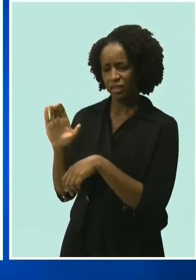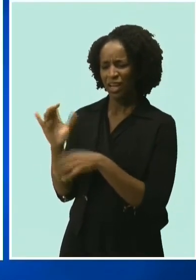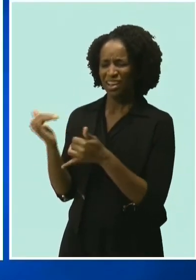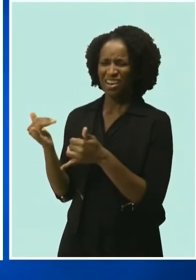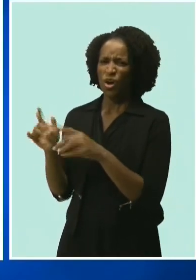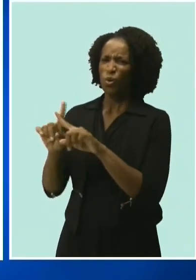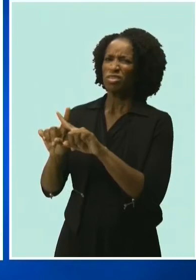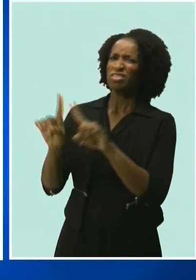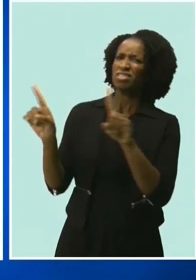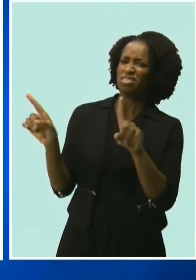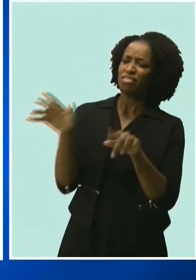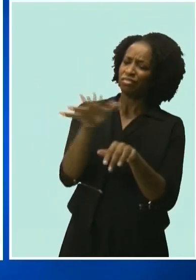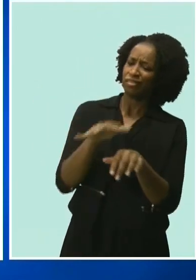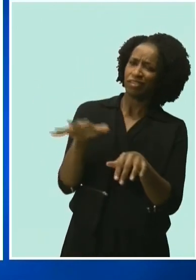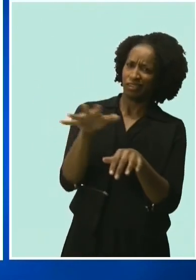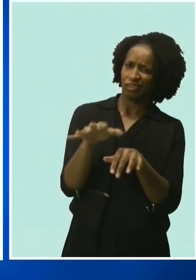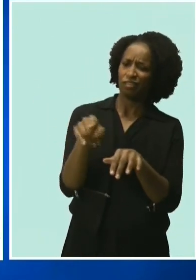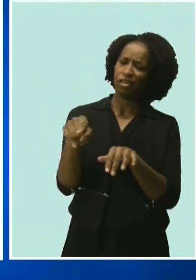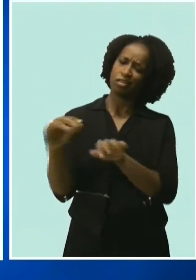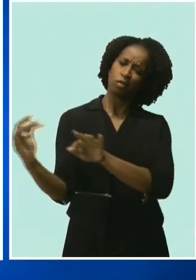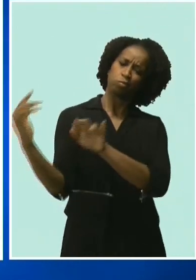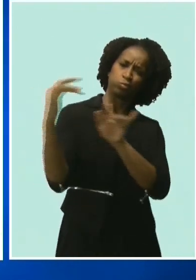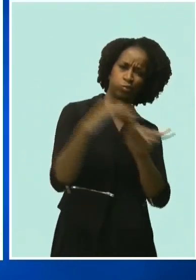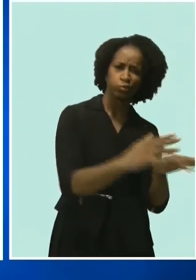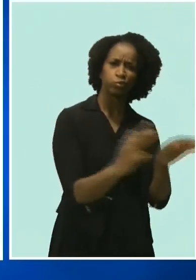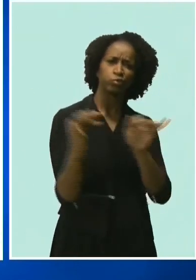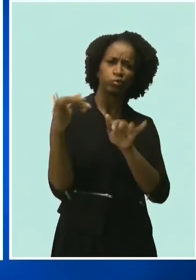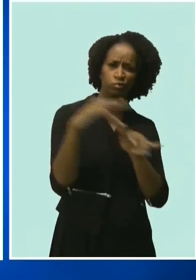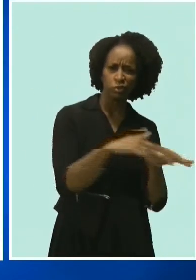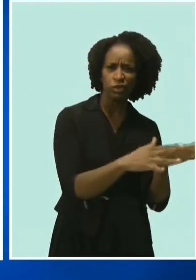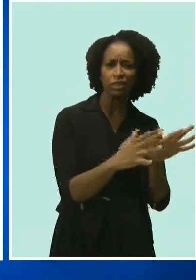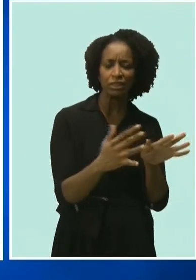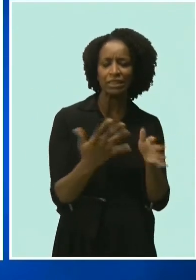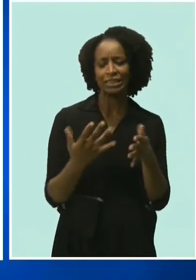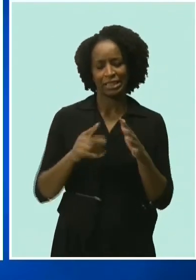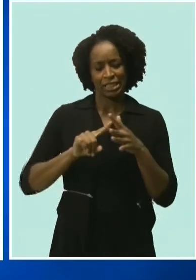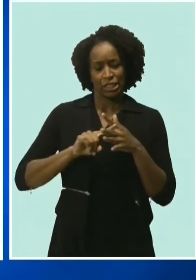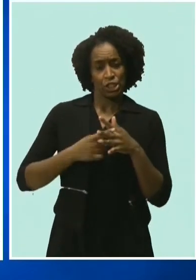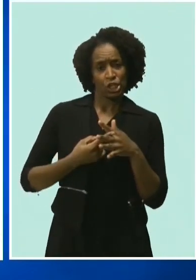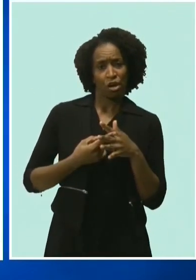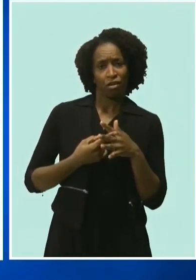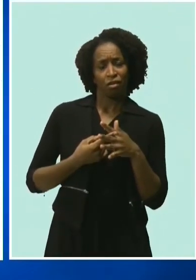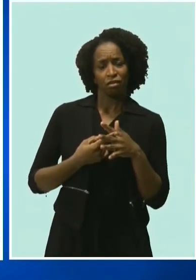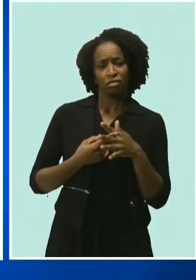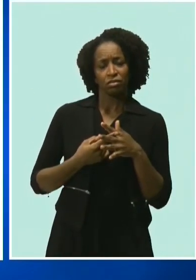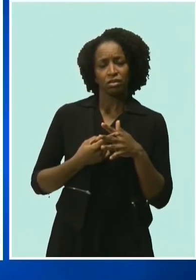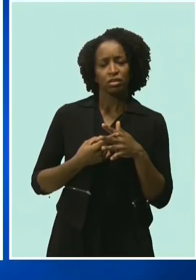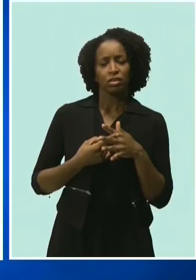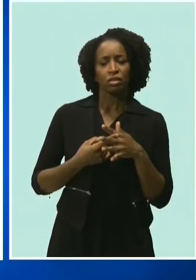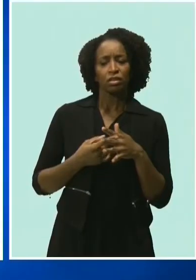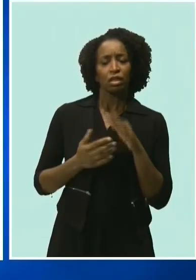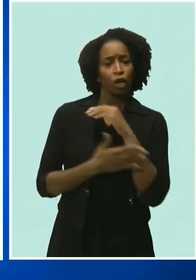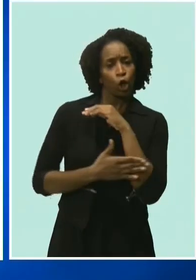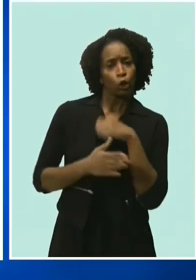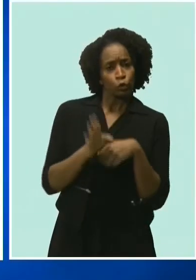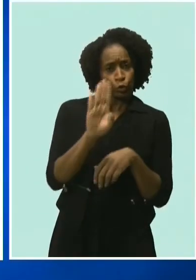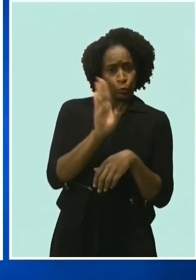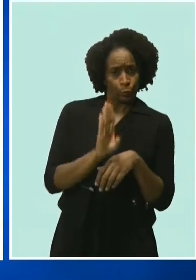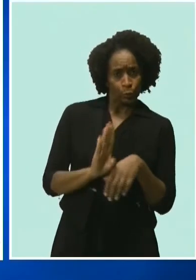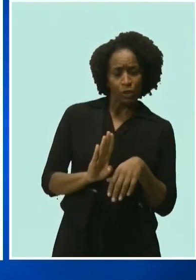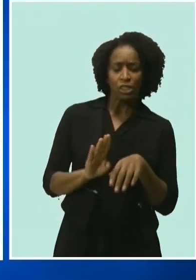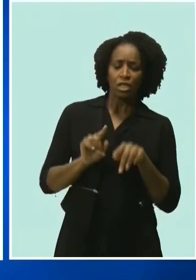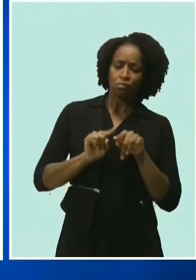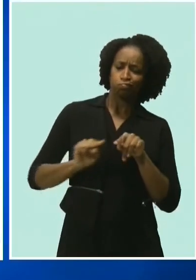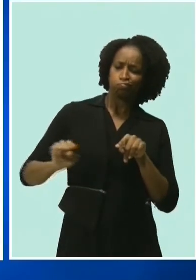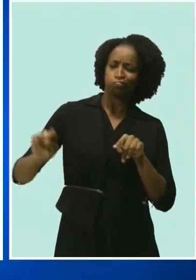so it's almost like a belt across the southern Atlantic, stretching from Brazil to off the coast of